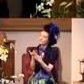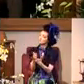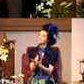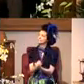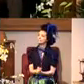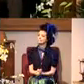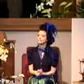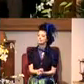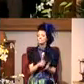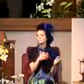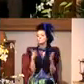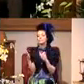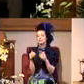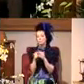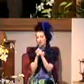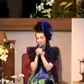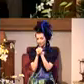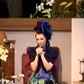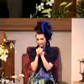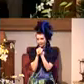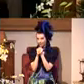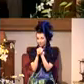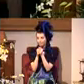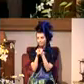Let's come to God in prayer this morning.